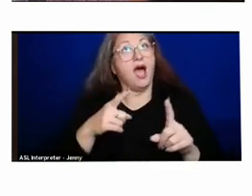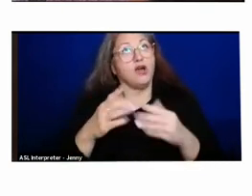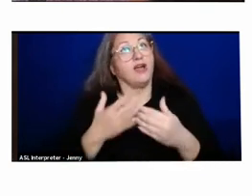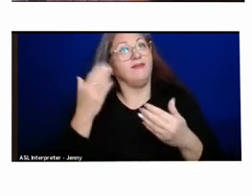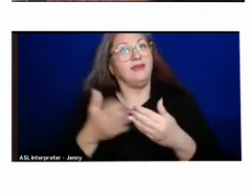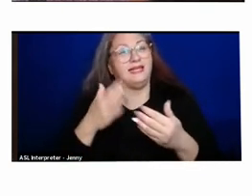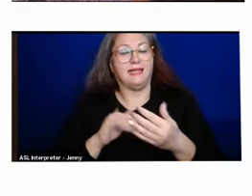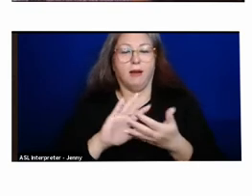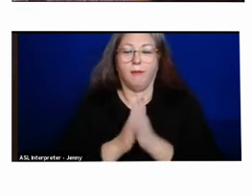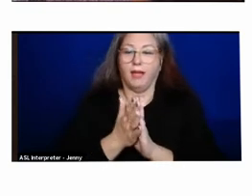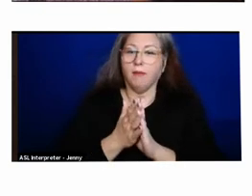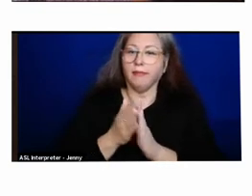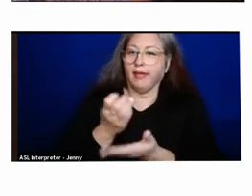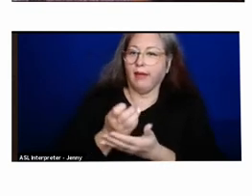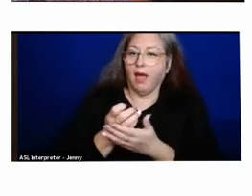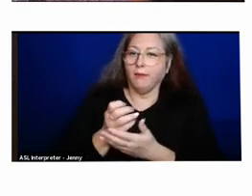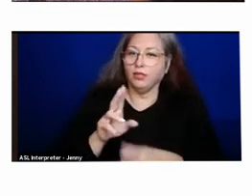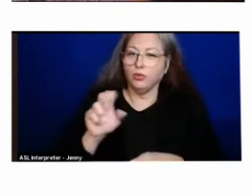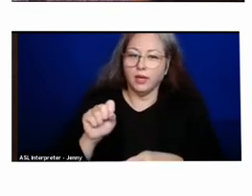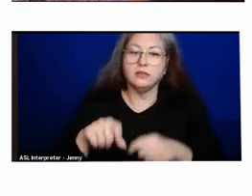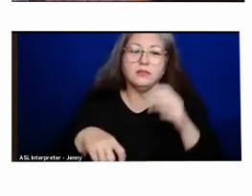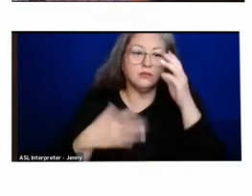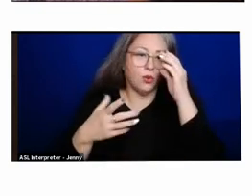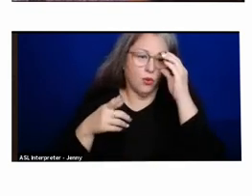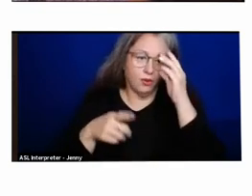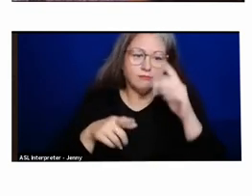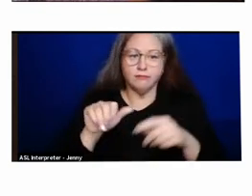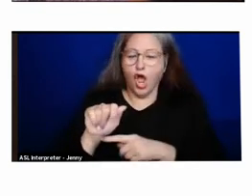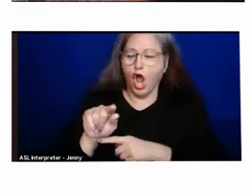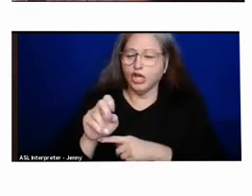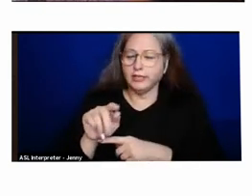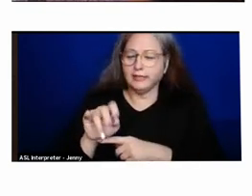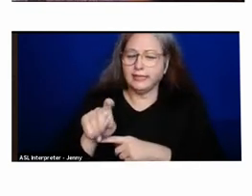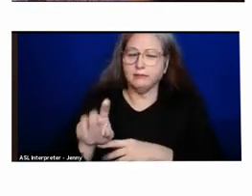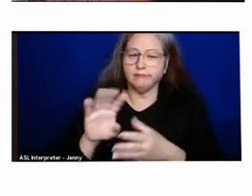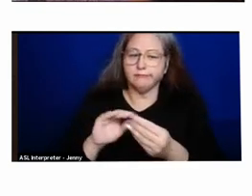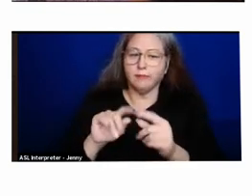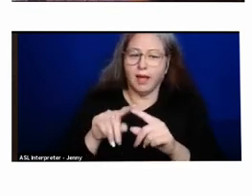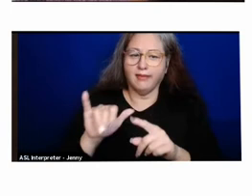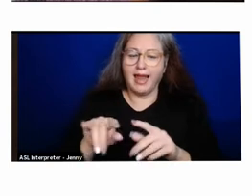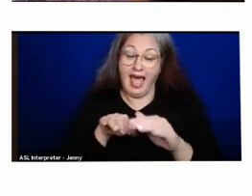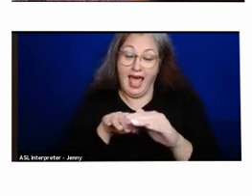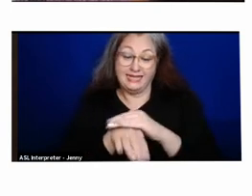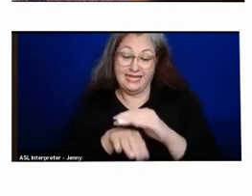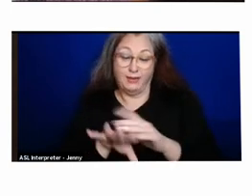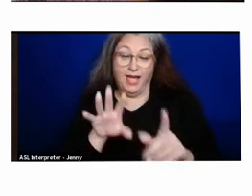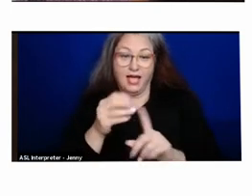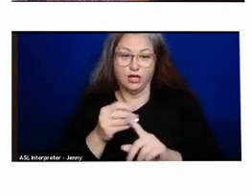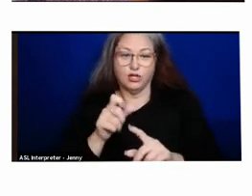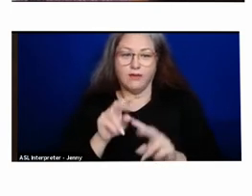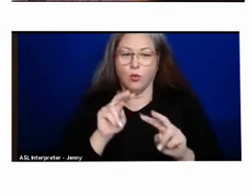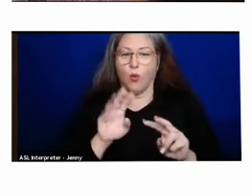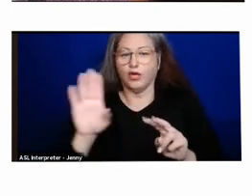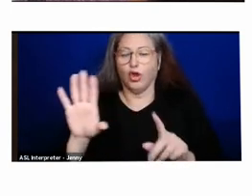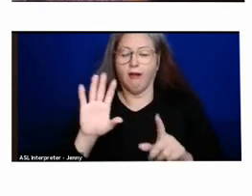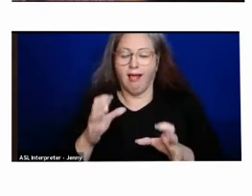economy. Aja and Celine spoke extensively about the history of fast fashion and disposability culture, so definitely watch their classes for more detail